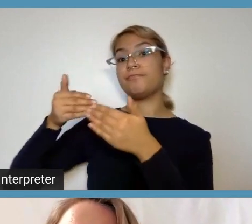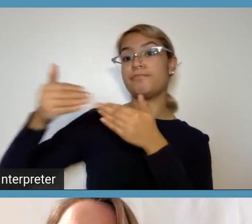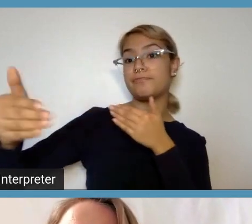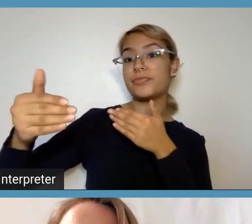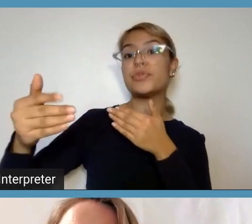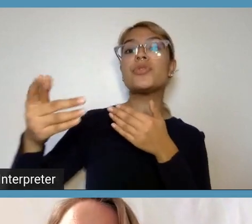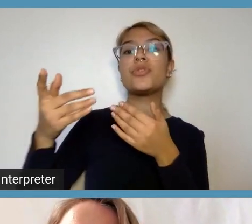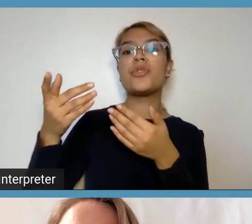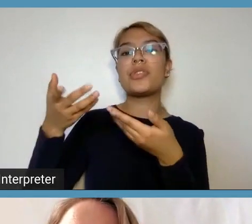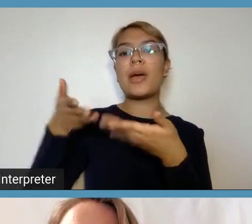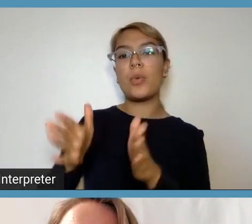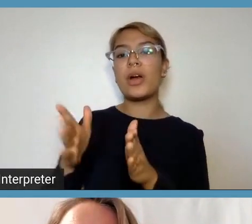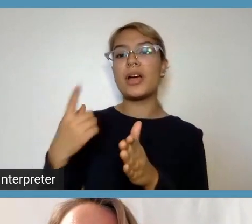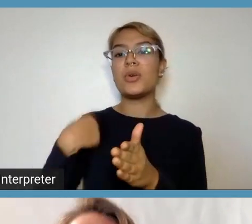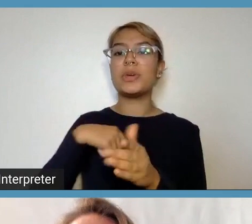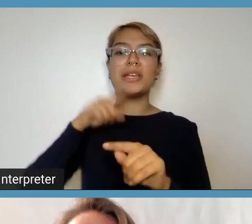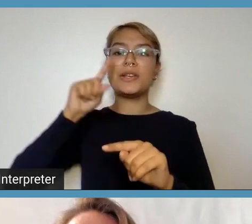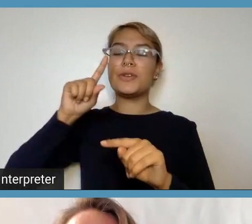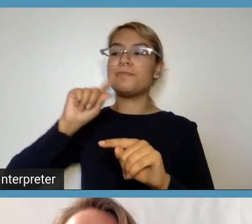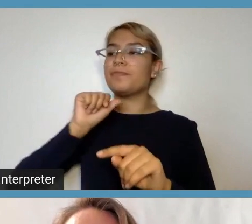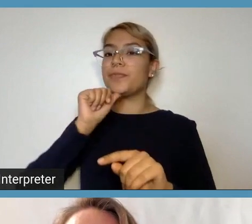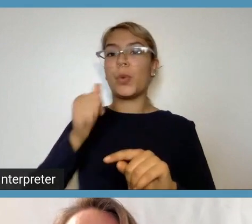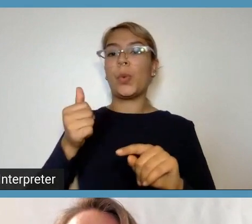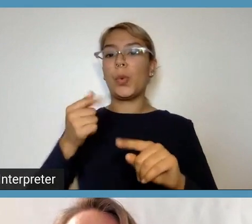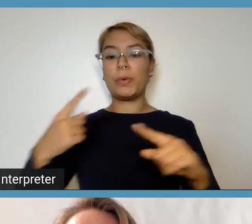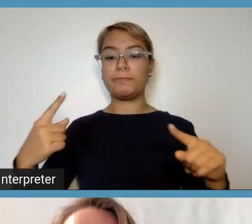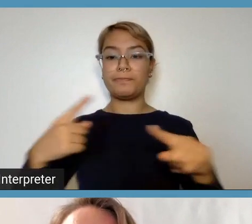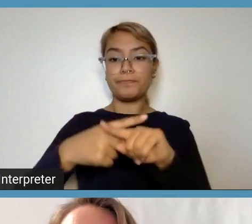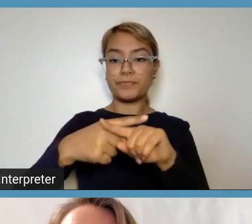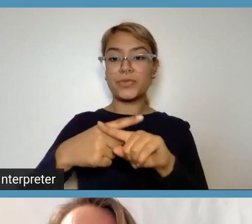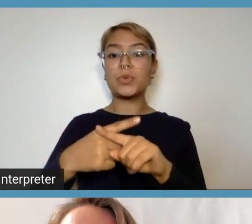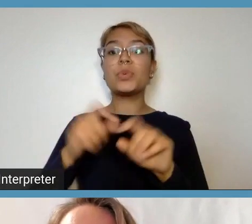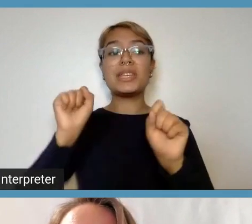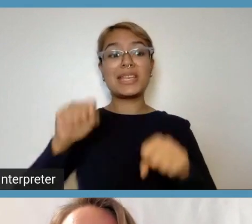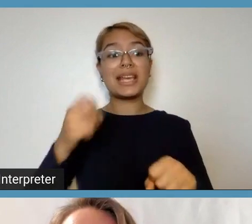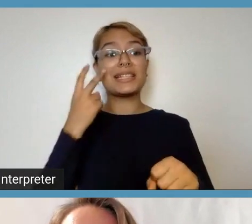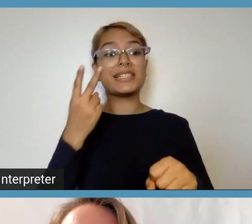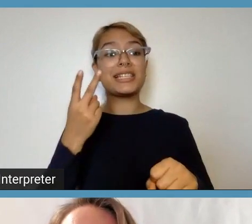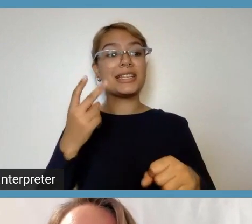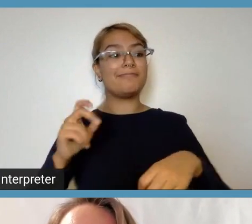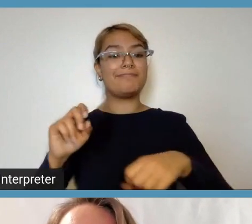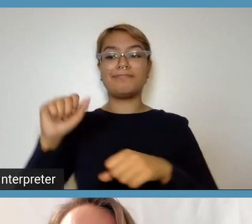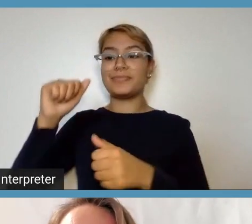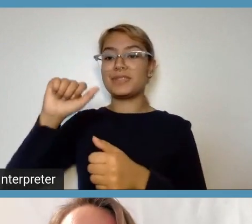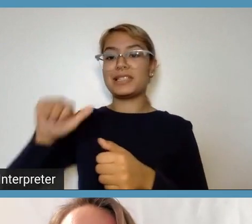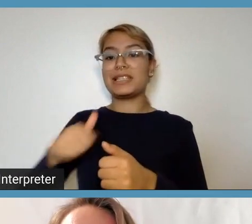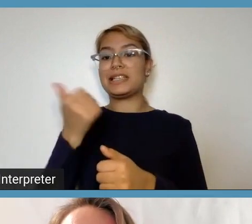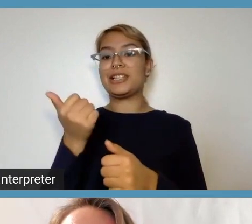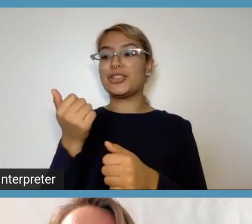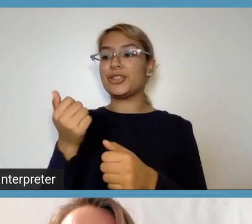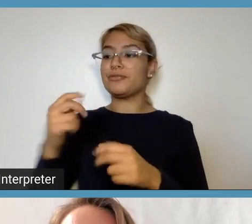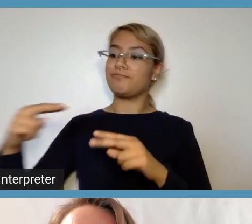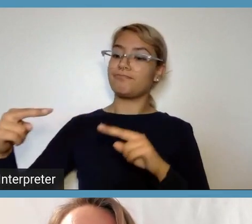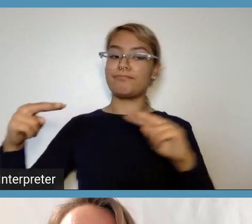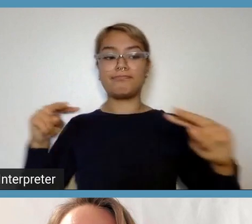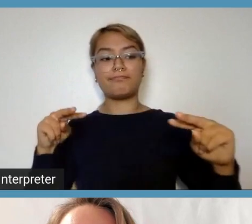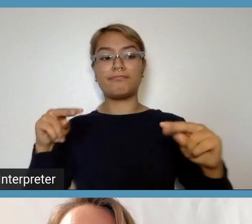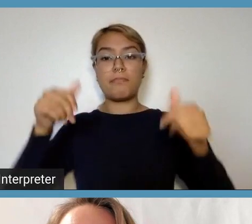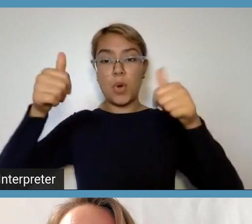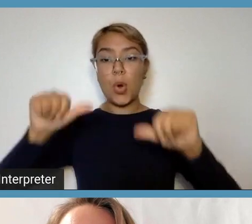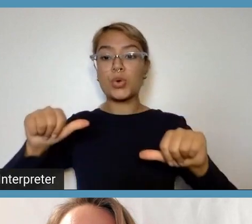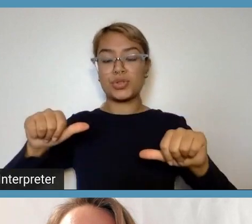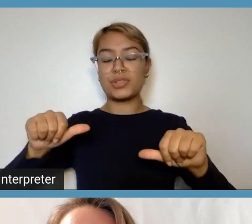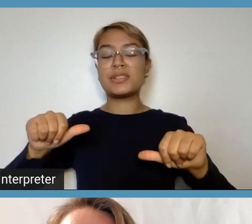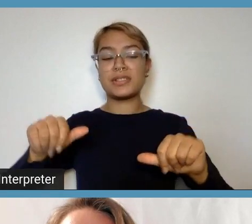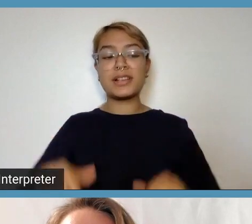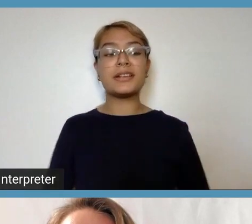each other's toes because you can look at the scheduled posts. That's very smart. See, I've just learned new. Well,